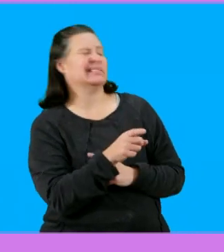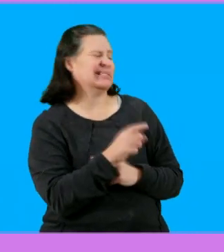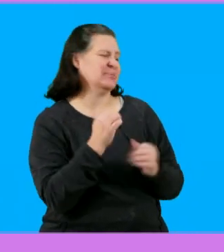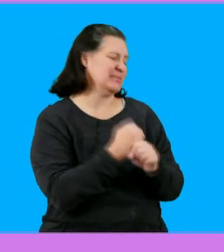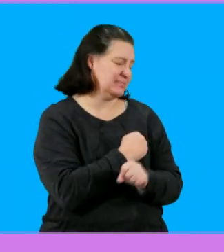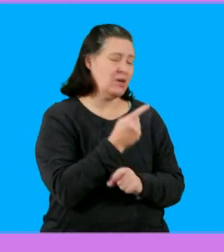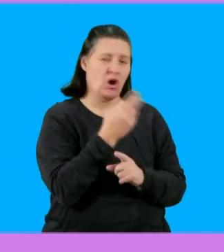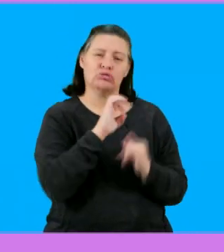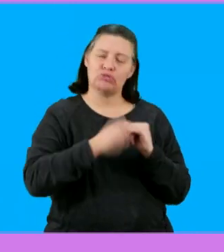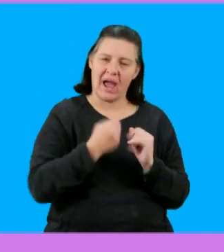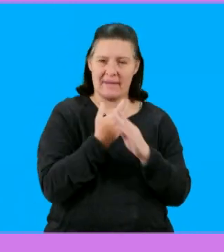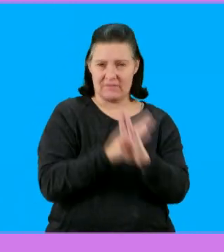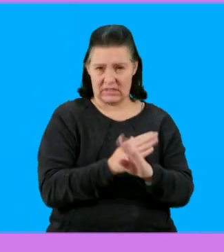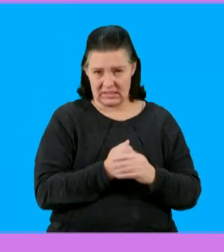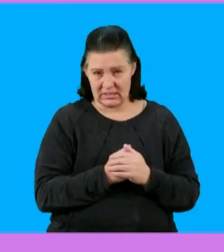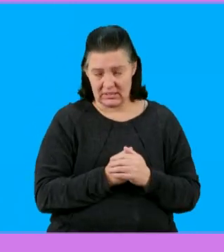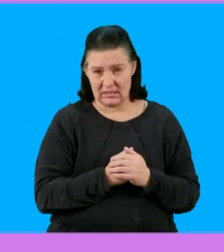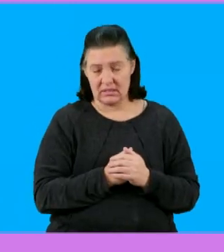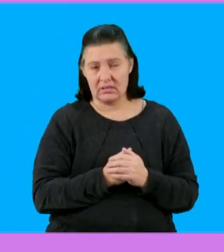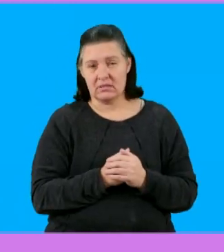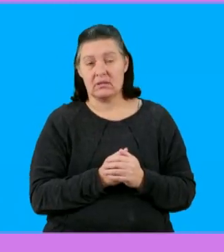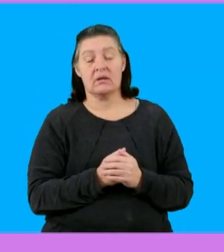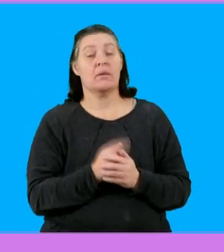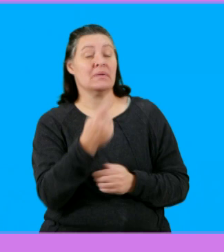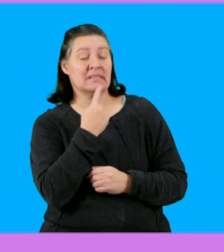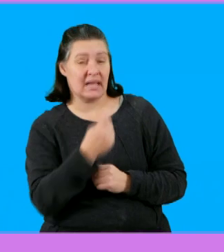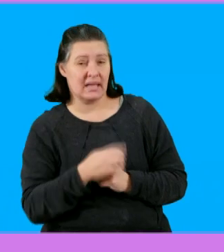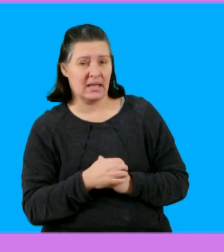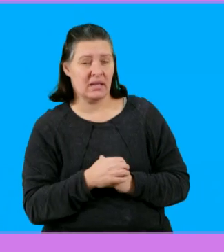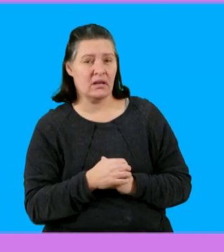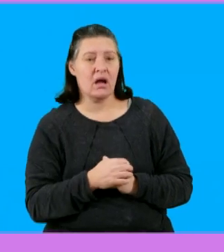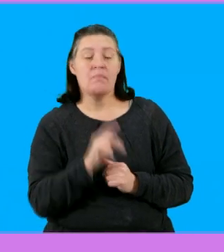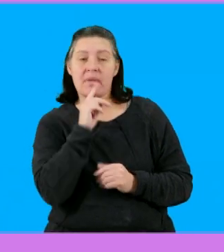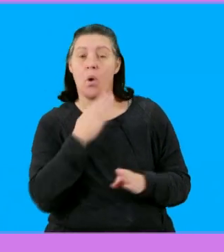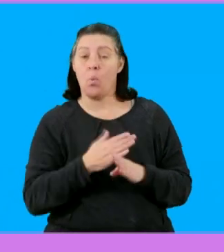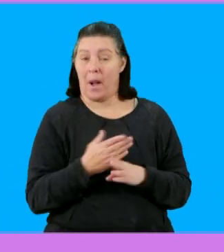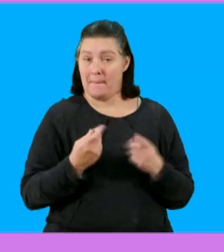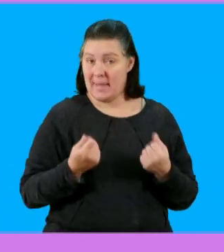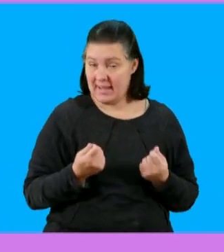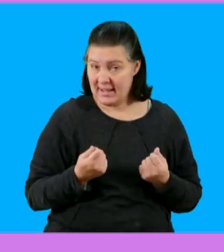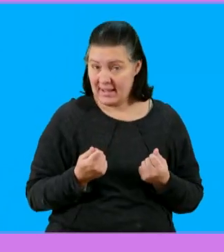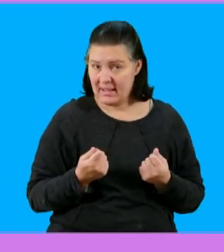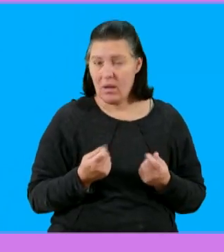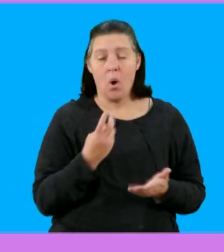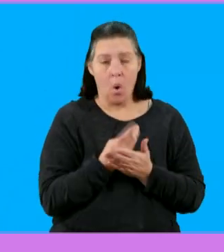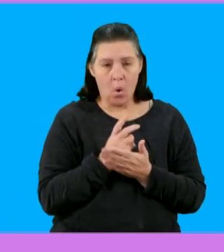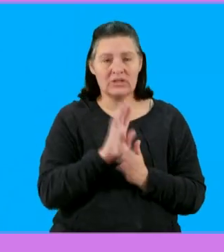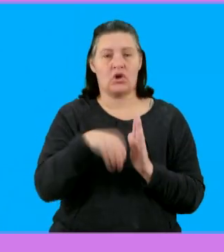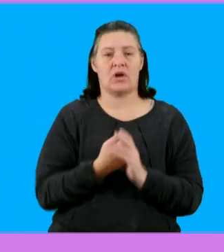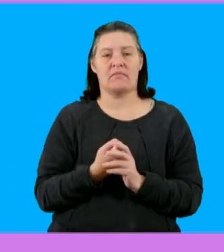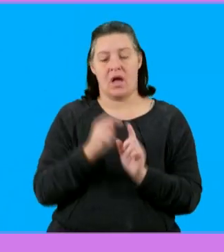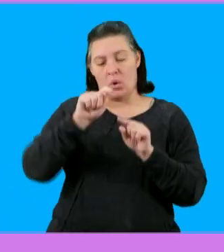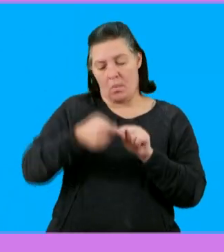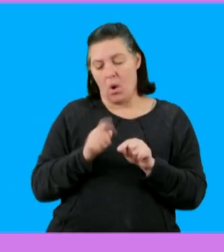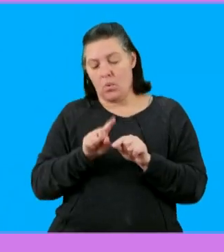I would like you to avoid them at all costs. So first of all, I said here, when we work with money, we always round off to